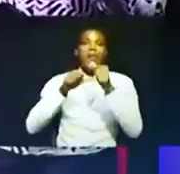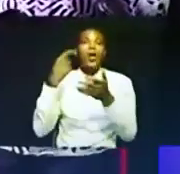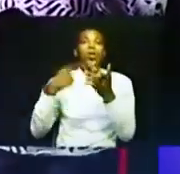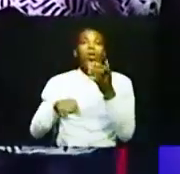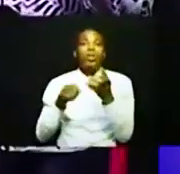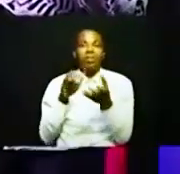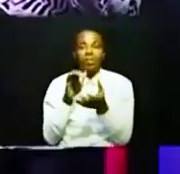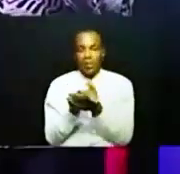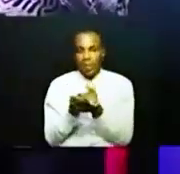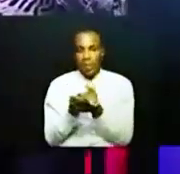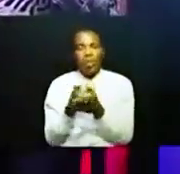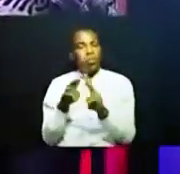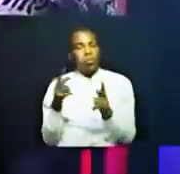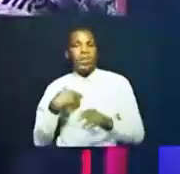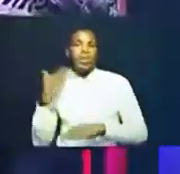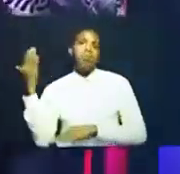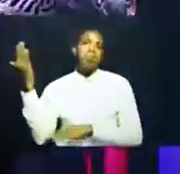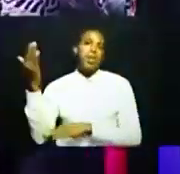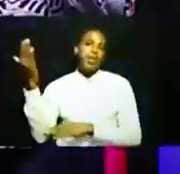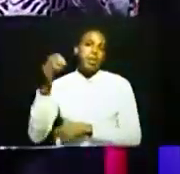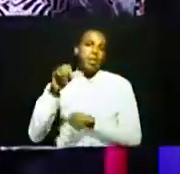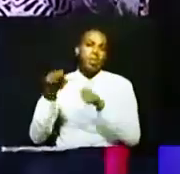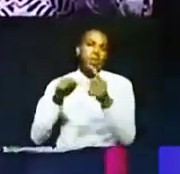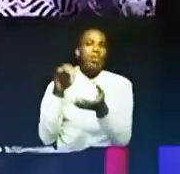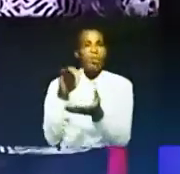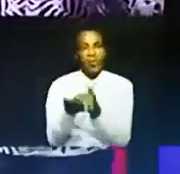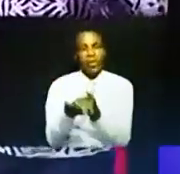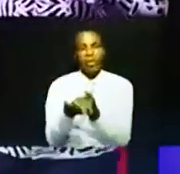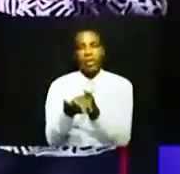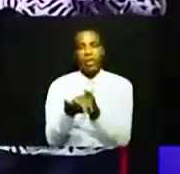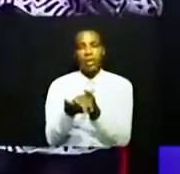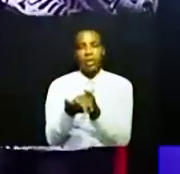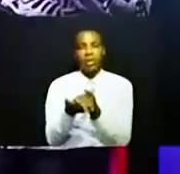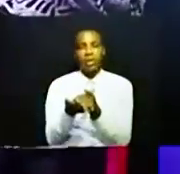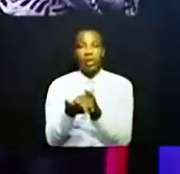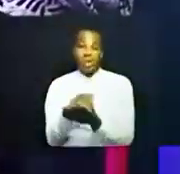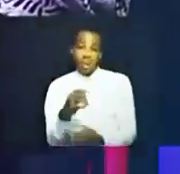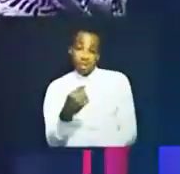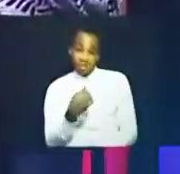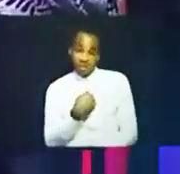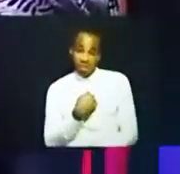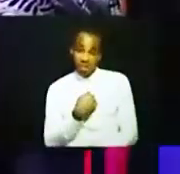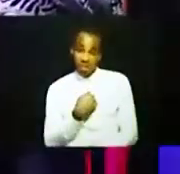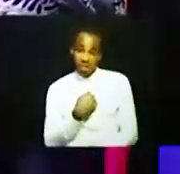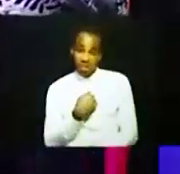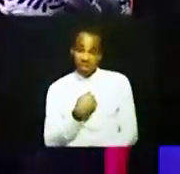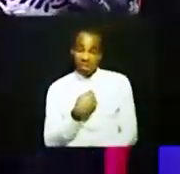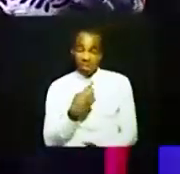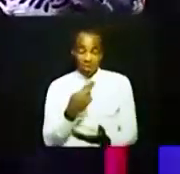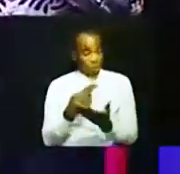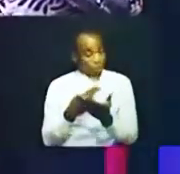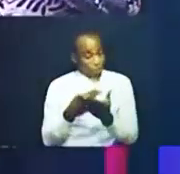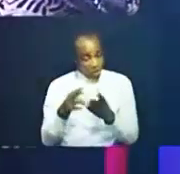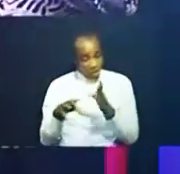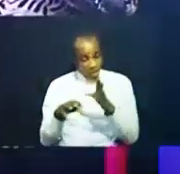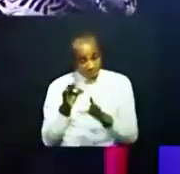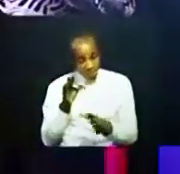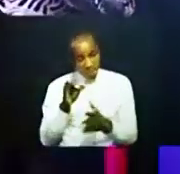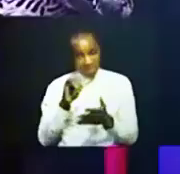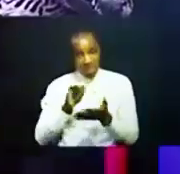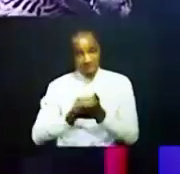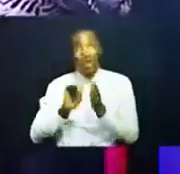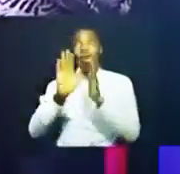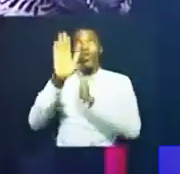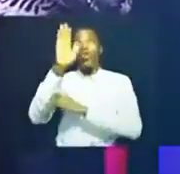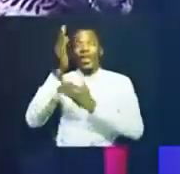marriage. So I spoke about marriage. And for me, apart from the Holy Spirit that God